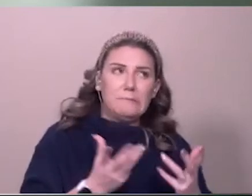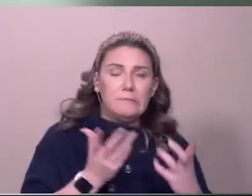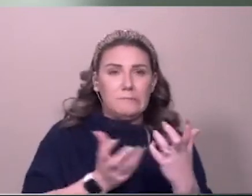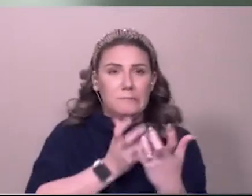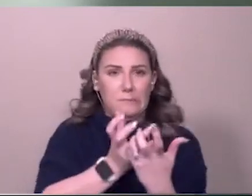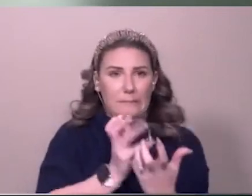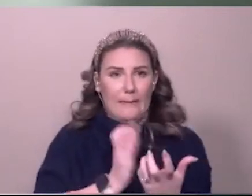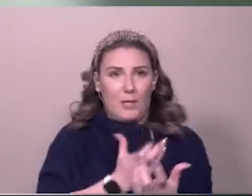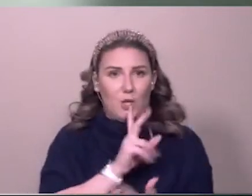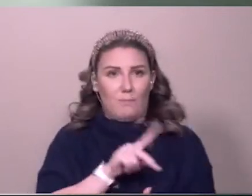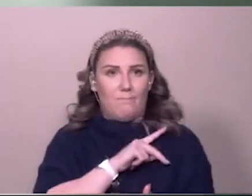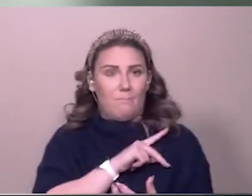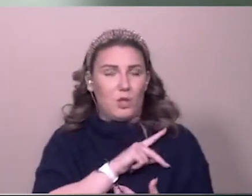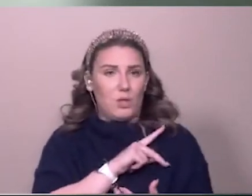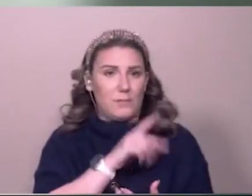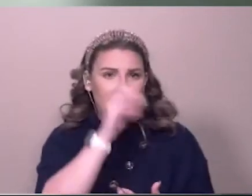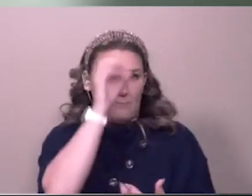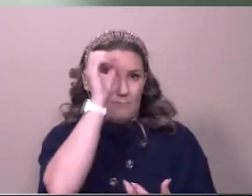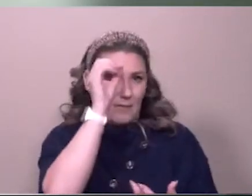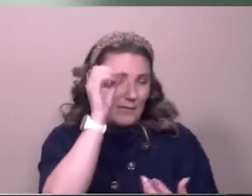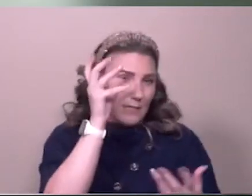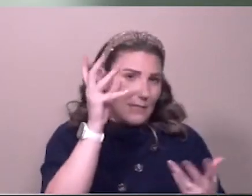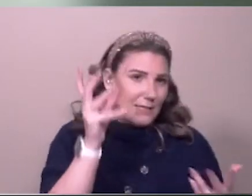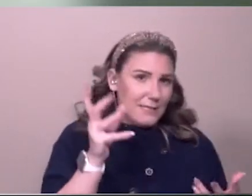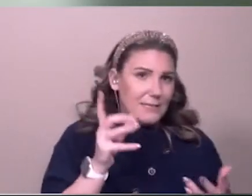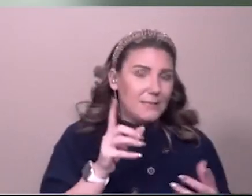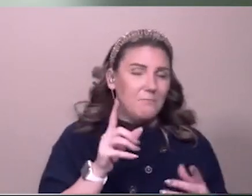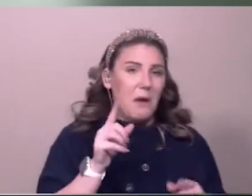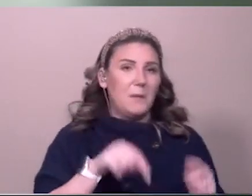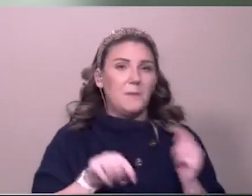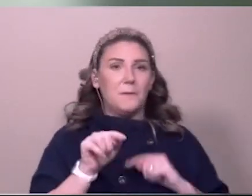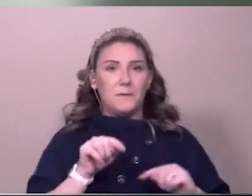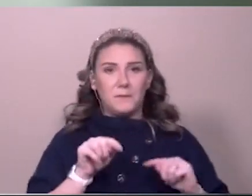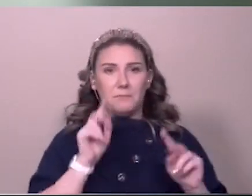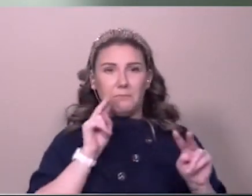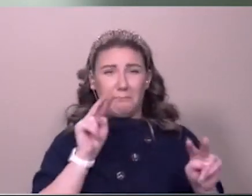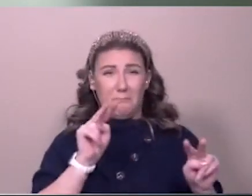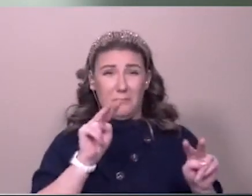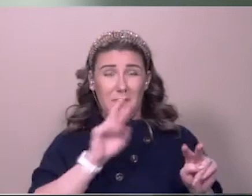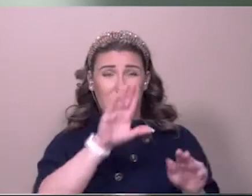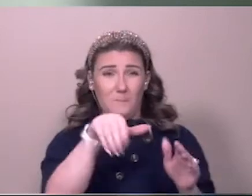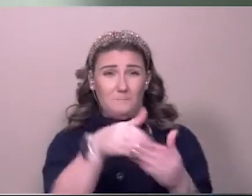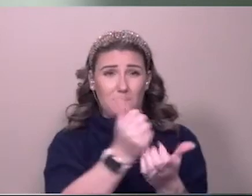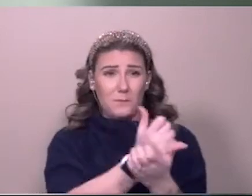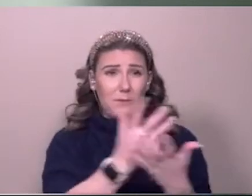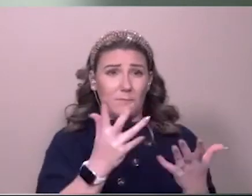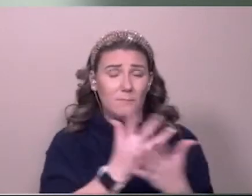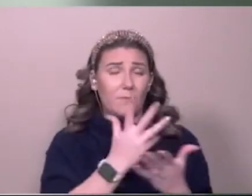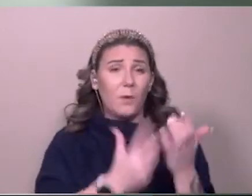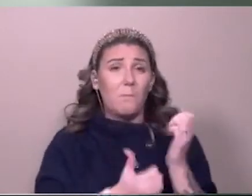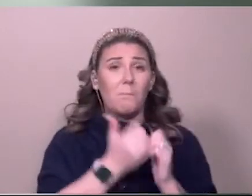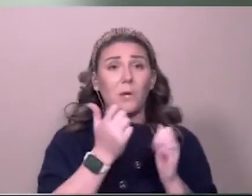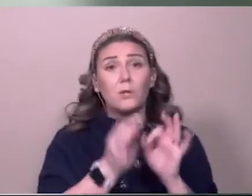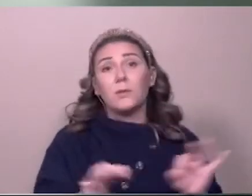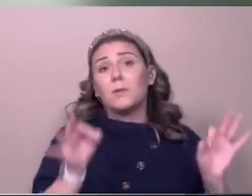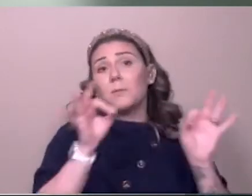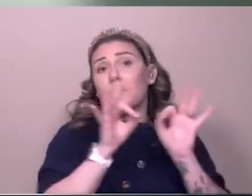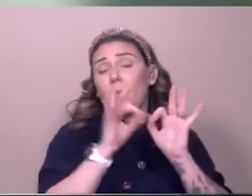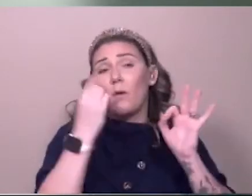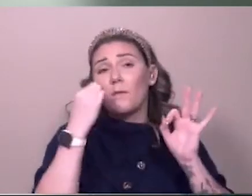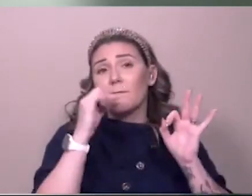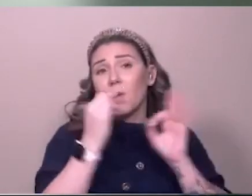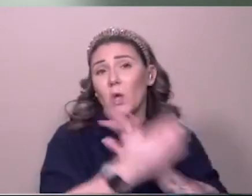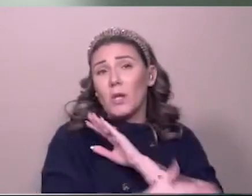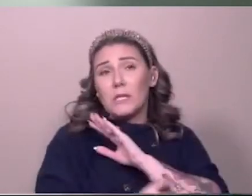personal opinions are, but stepping back and looking at the greater good or what's most important to the nation at the time is